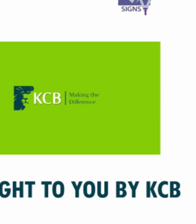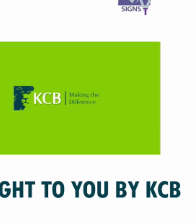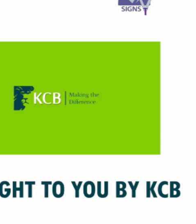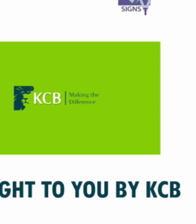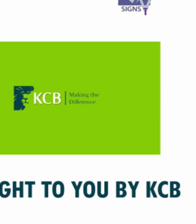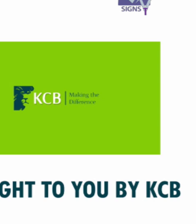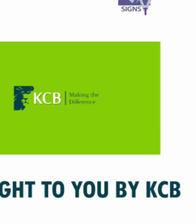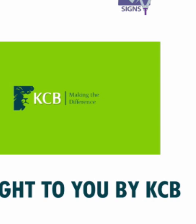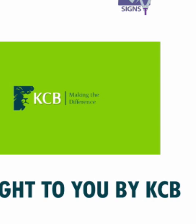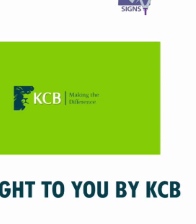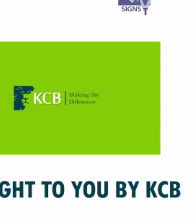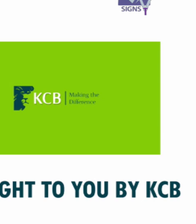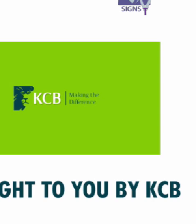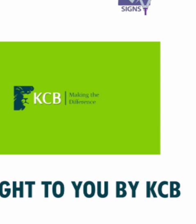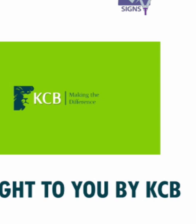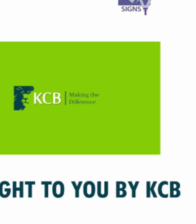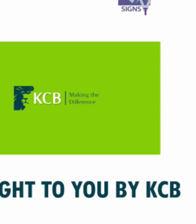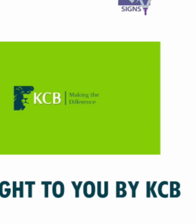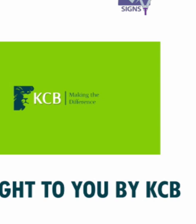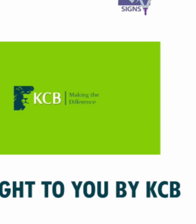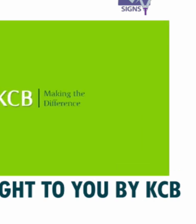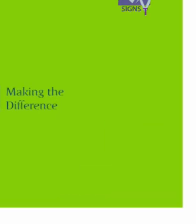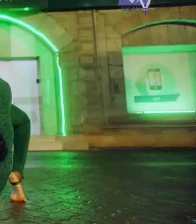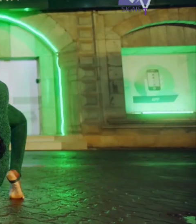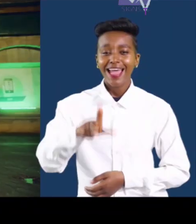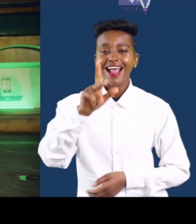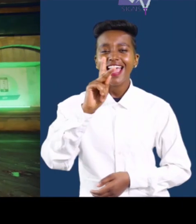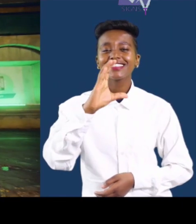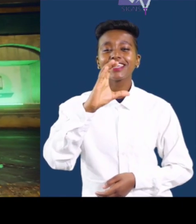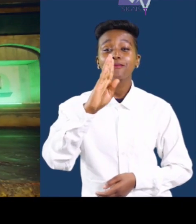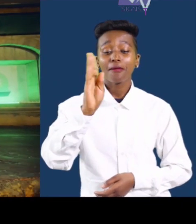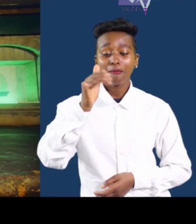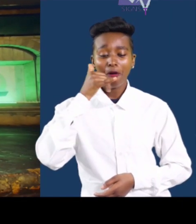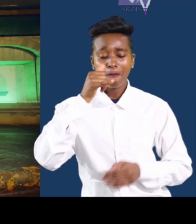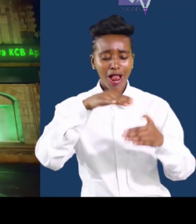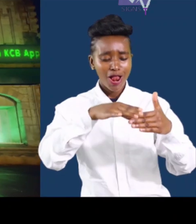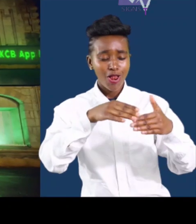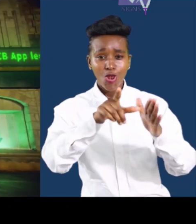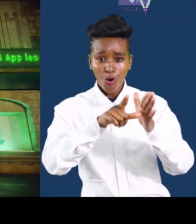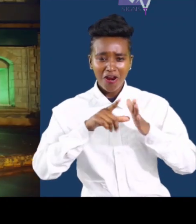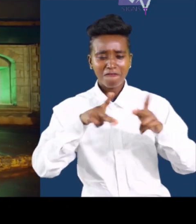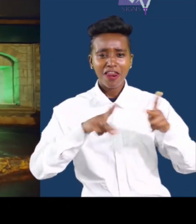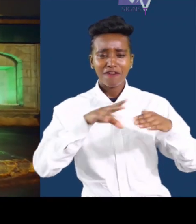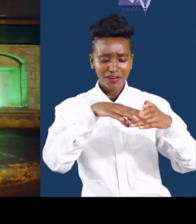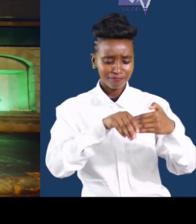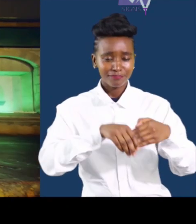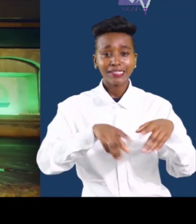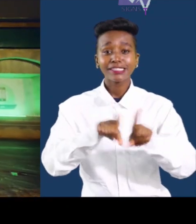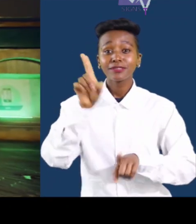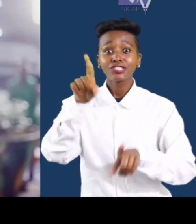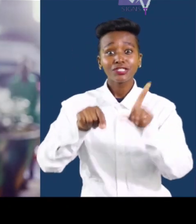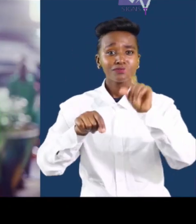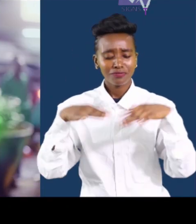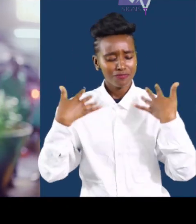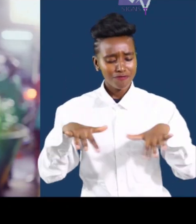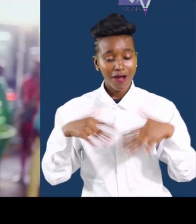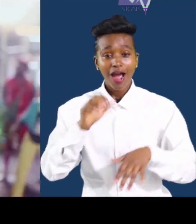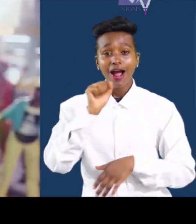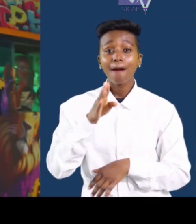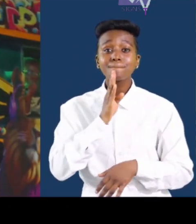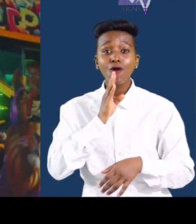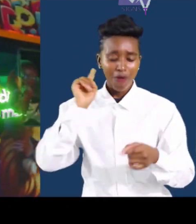Breakfast show brought to you by KCB. KCB Mobile Loan ni mkopo flexible kabisa na kwa viwango